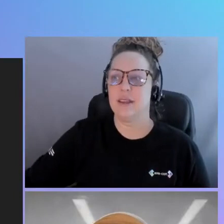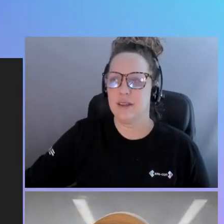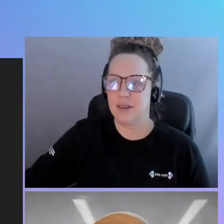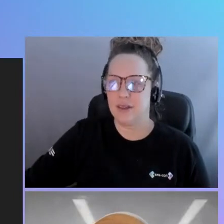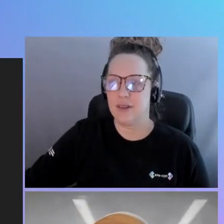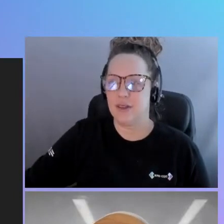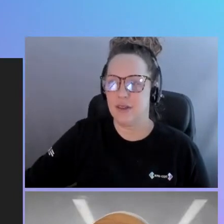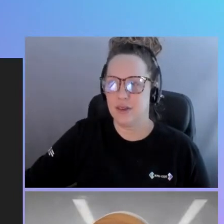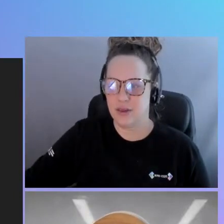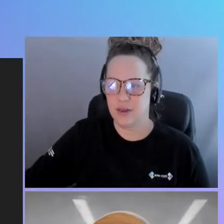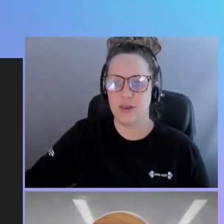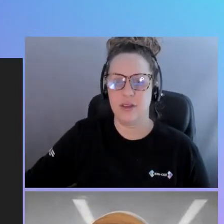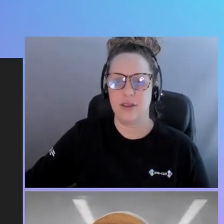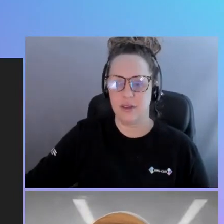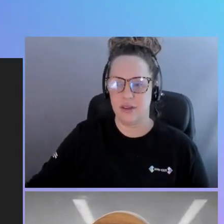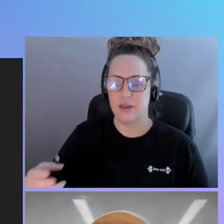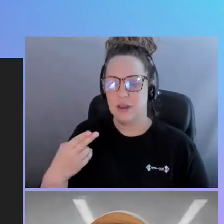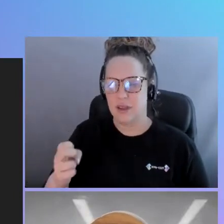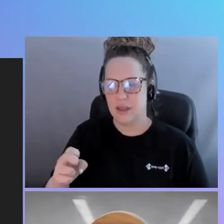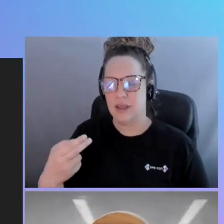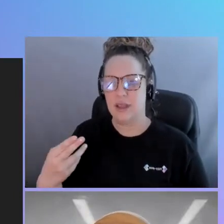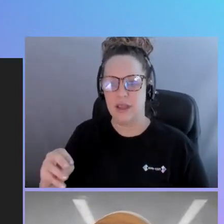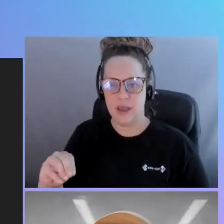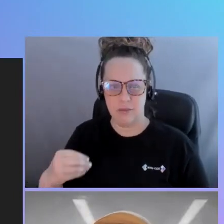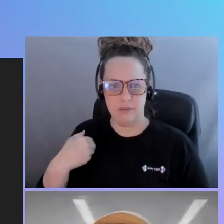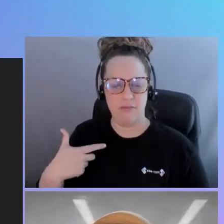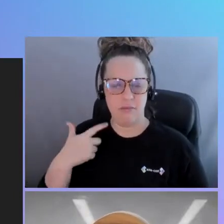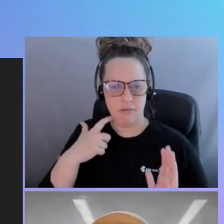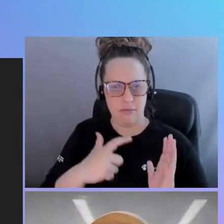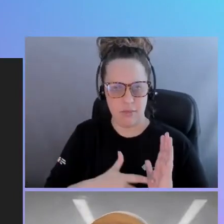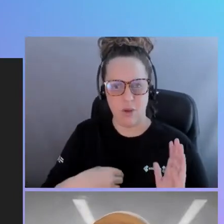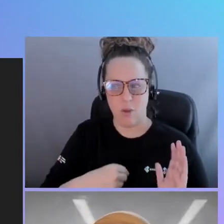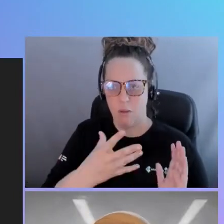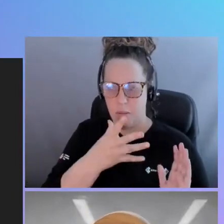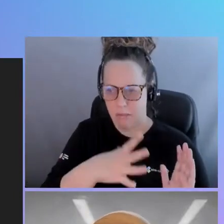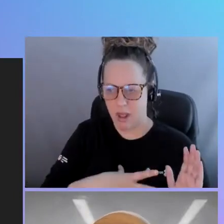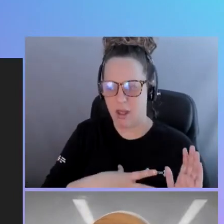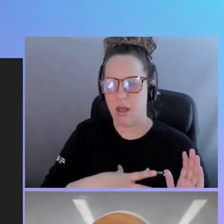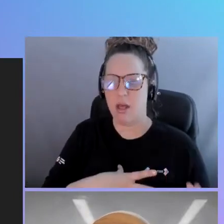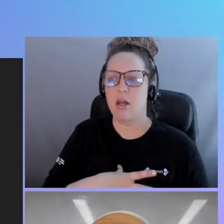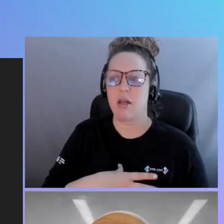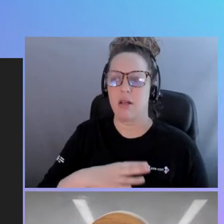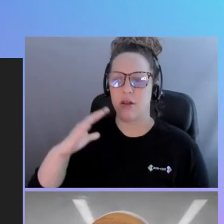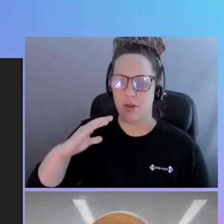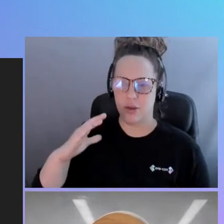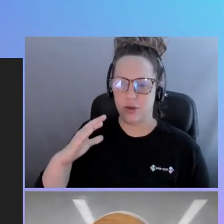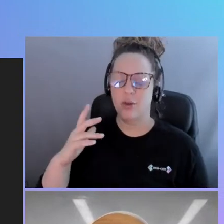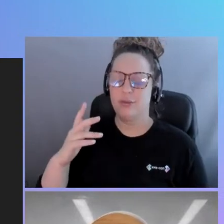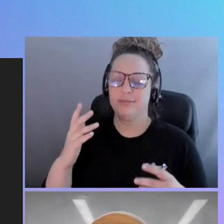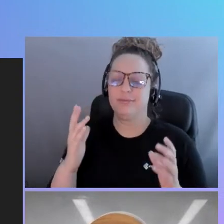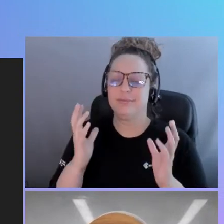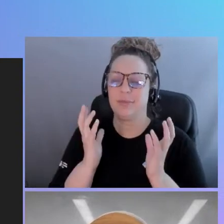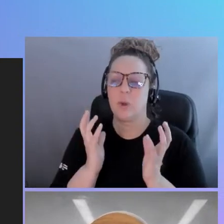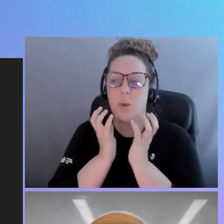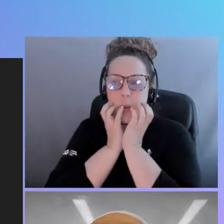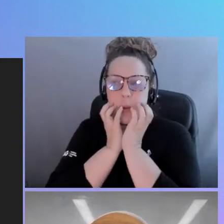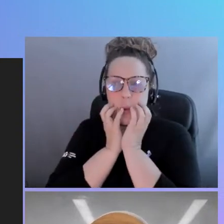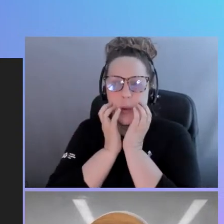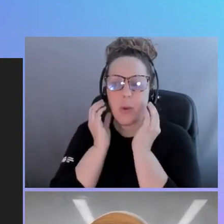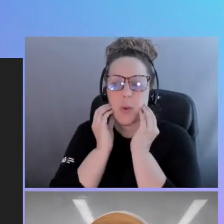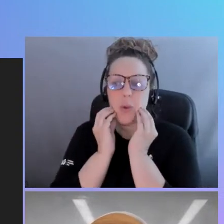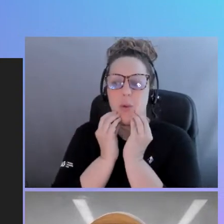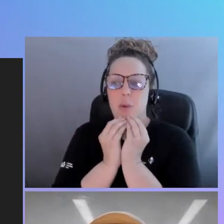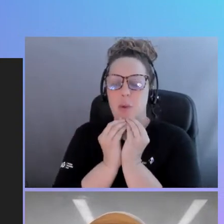yeah, my pronouns he, him. I'm a white male, short brown beard, wearing brown flat